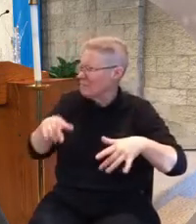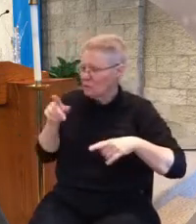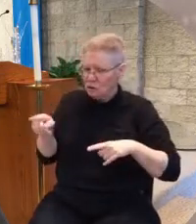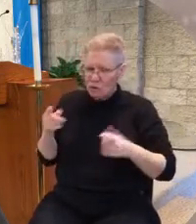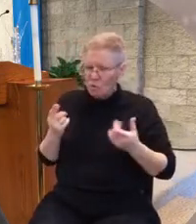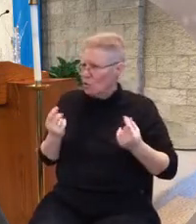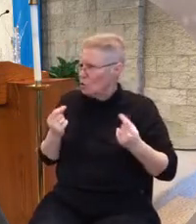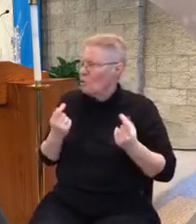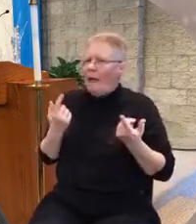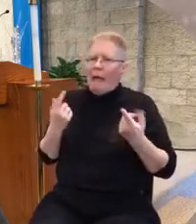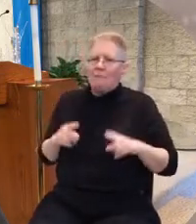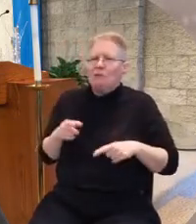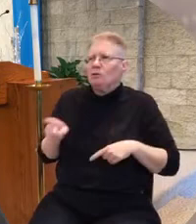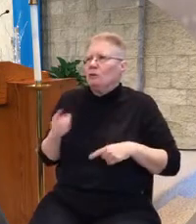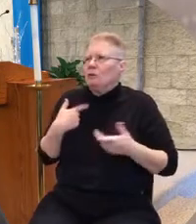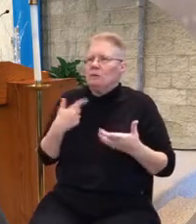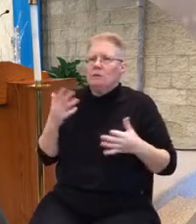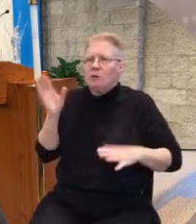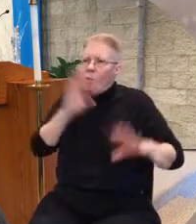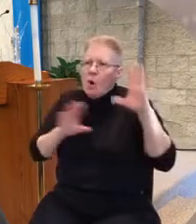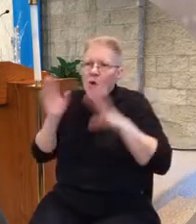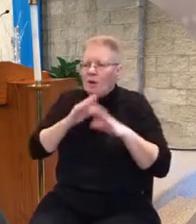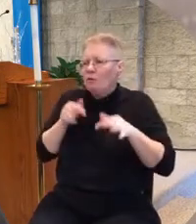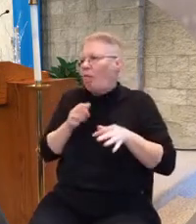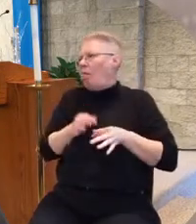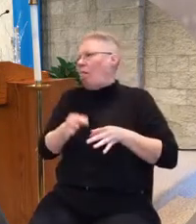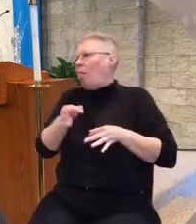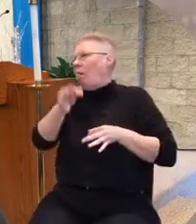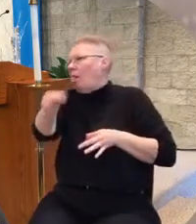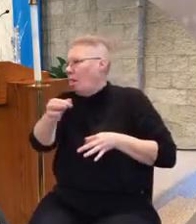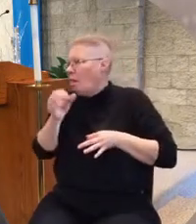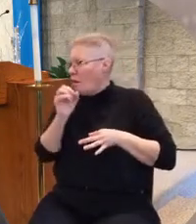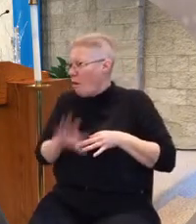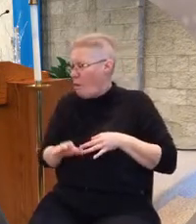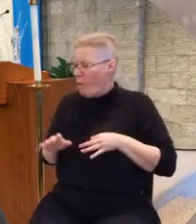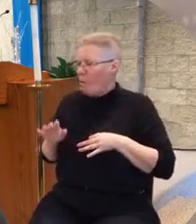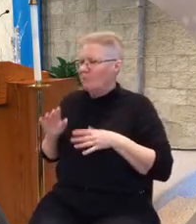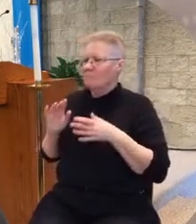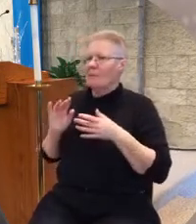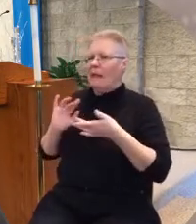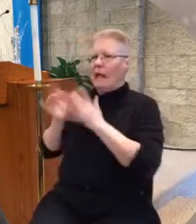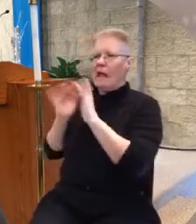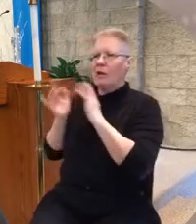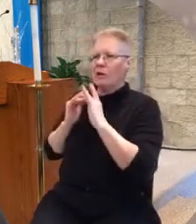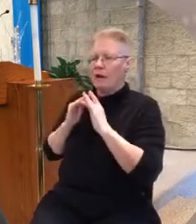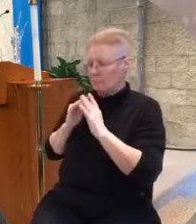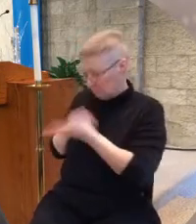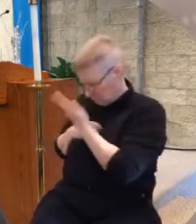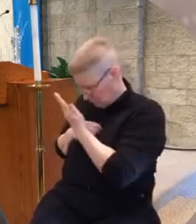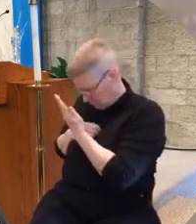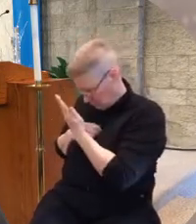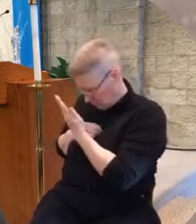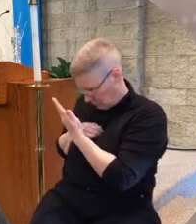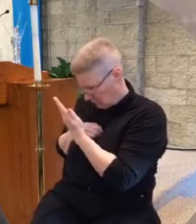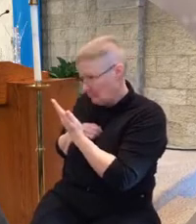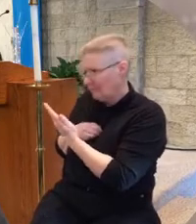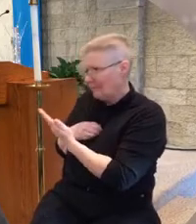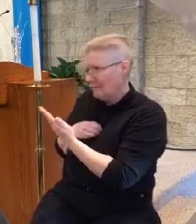in particular, distraction by way of the internet and social. Okay, I'm getting ready to preach right